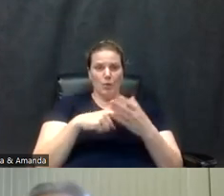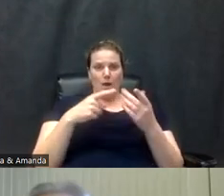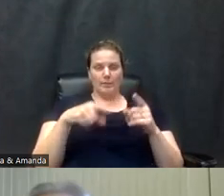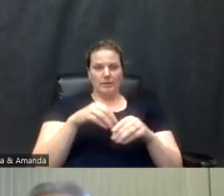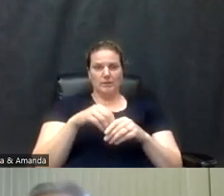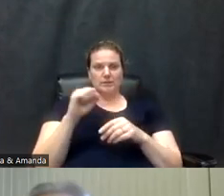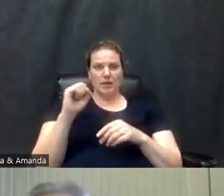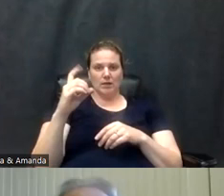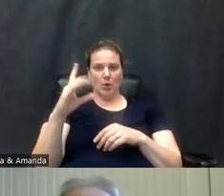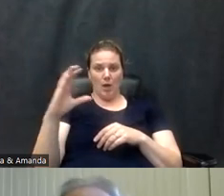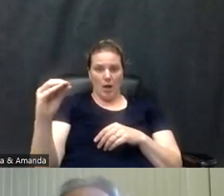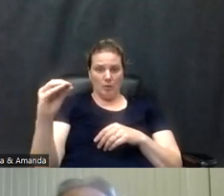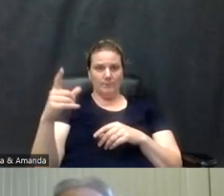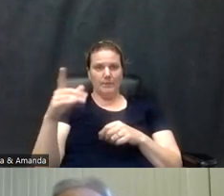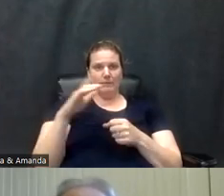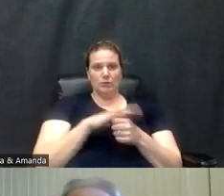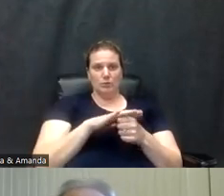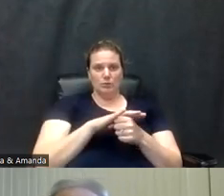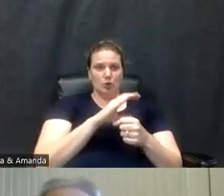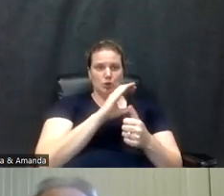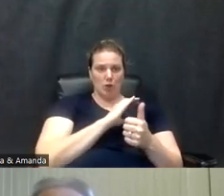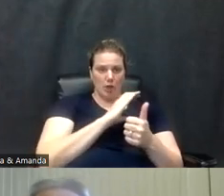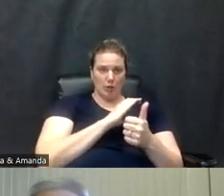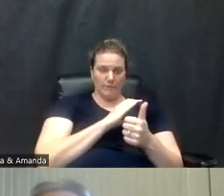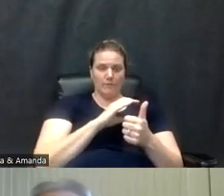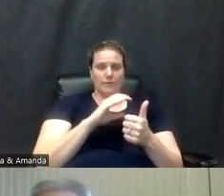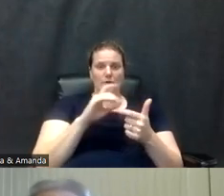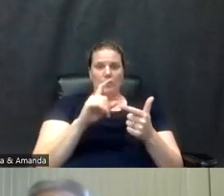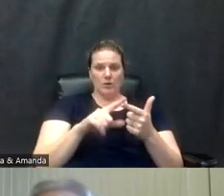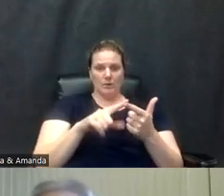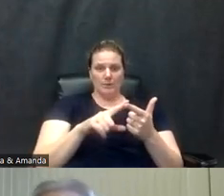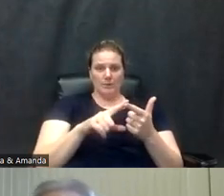County. They have jurisdiction over both the sheriff's office and the